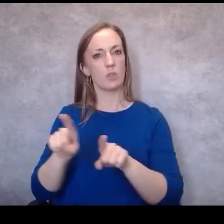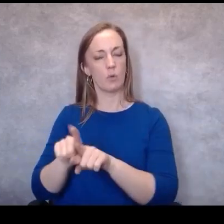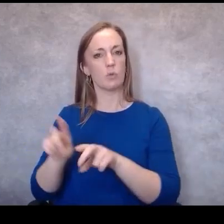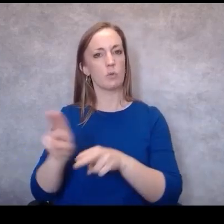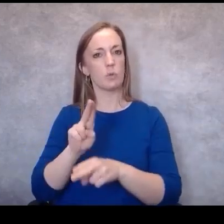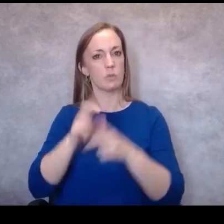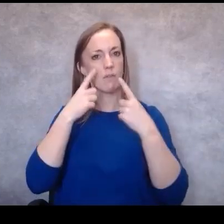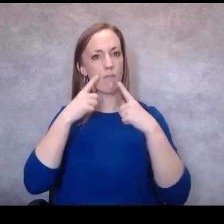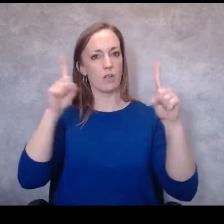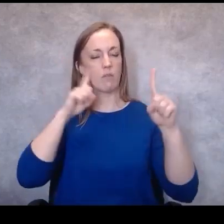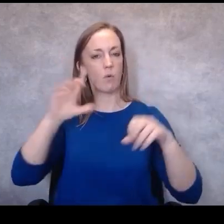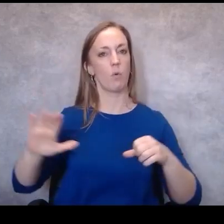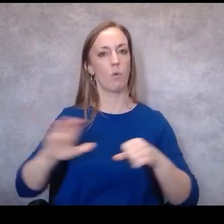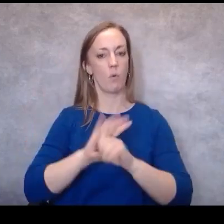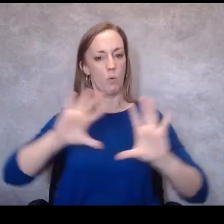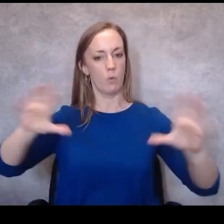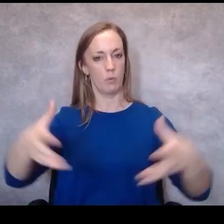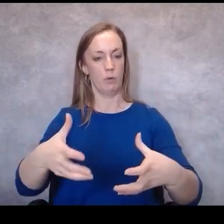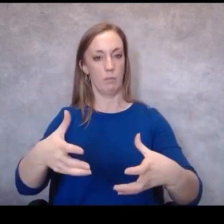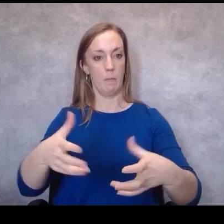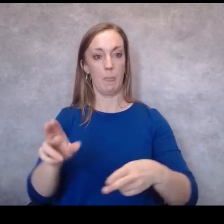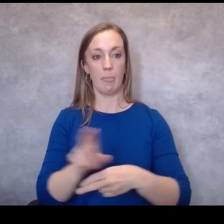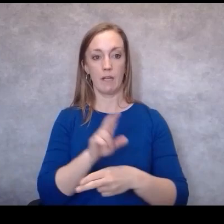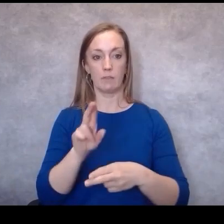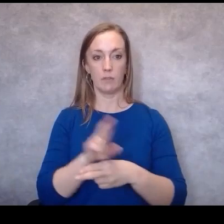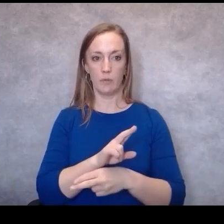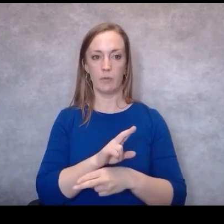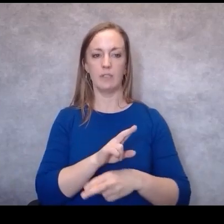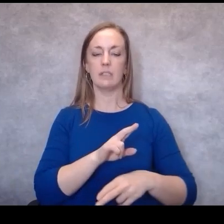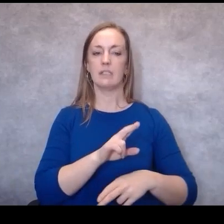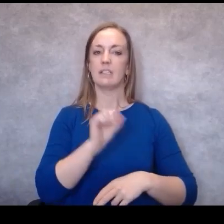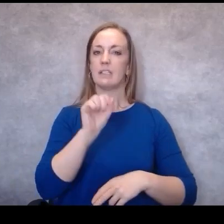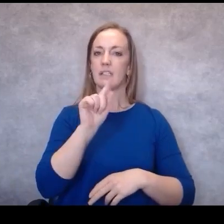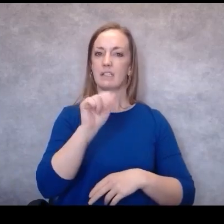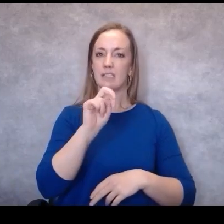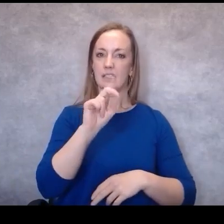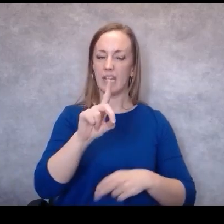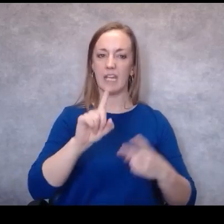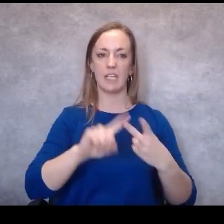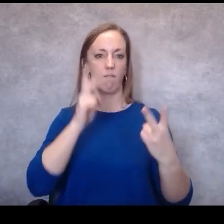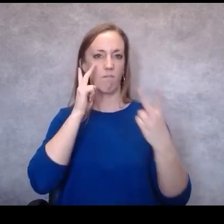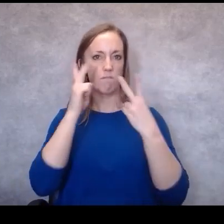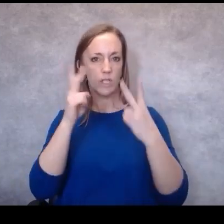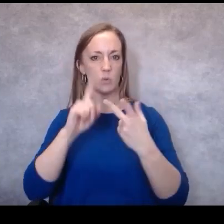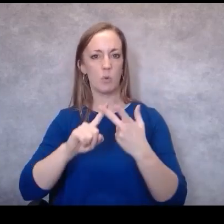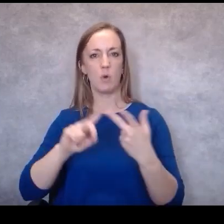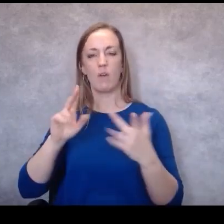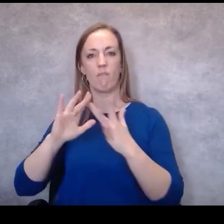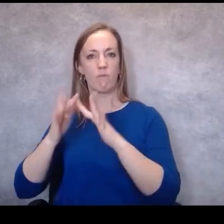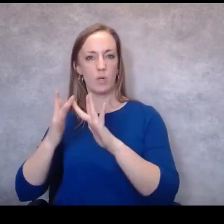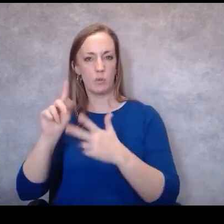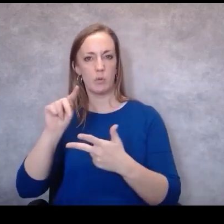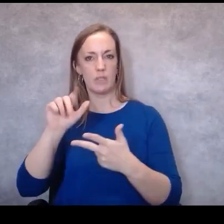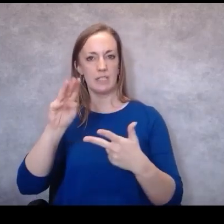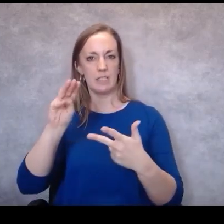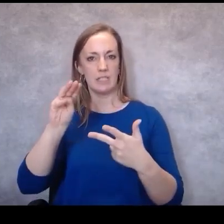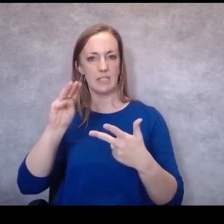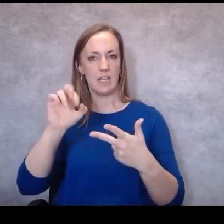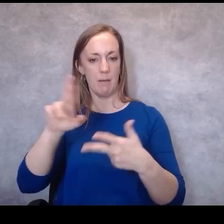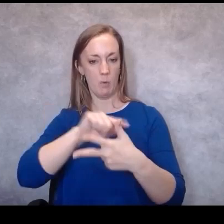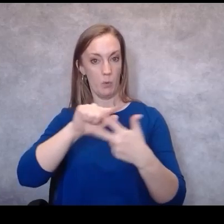group. By using a stand timer, visual timer, or virtual timer, teachers can set classroom timers to